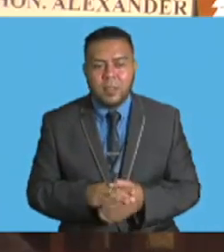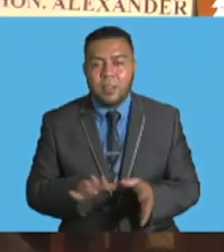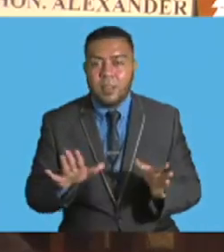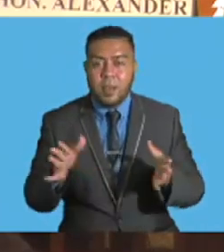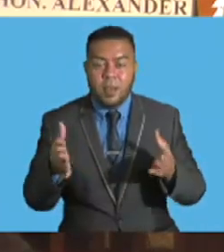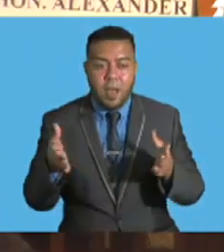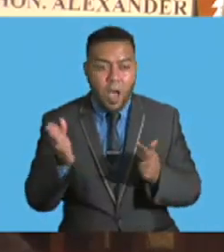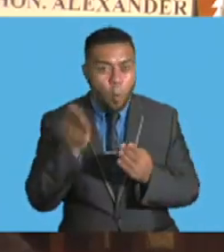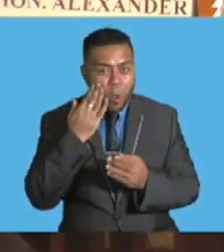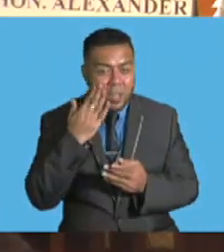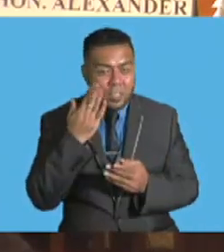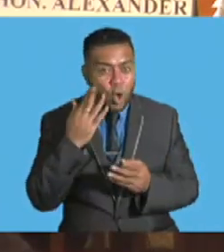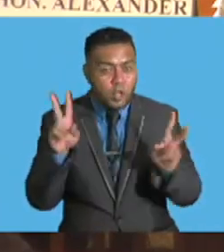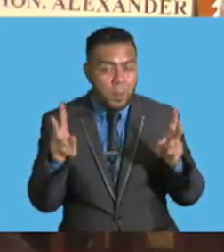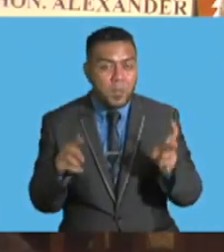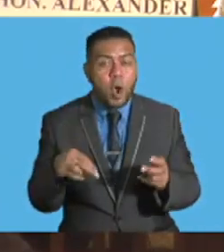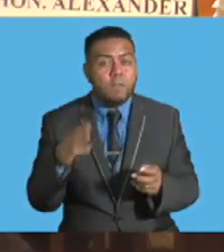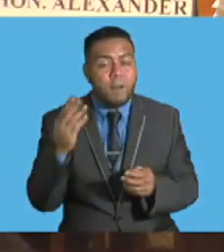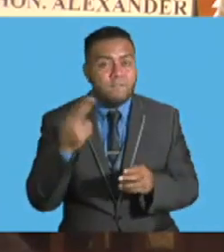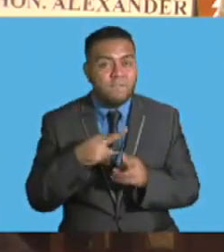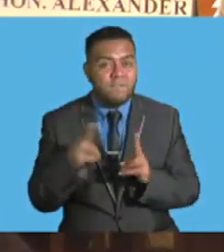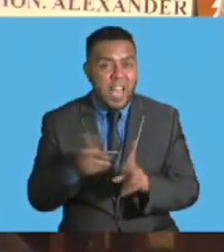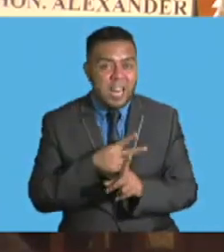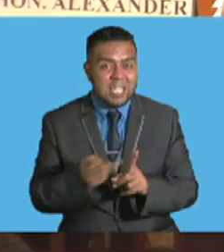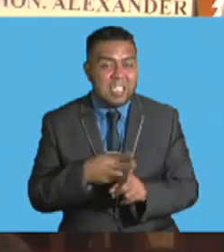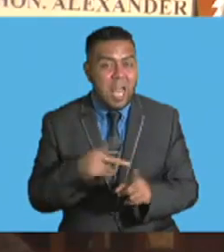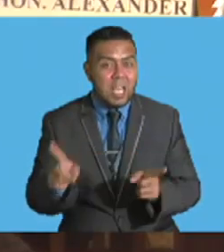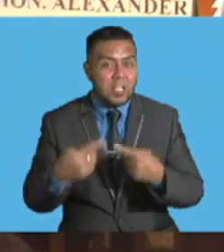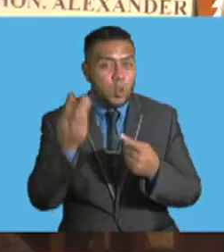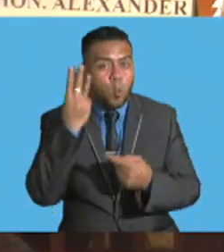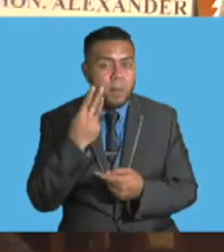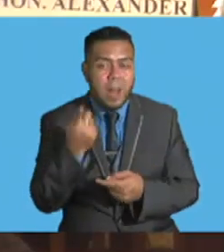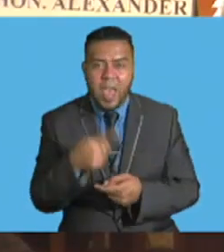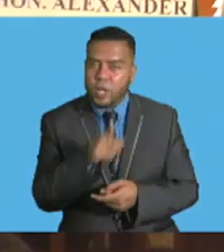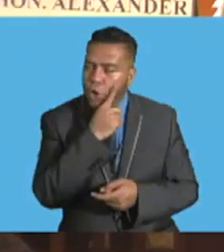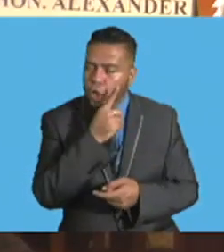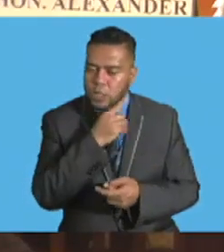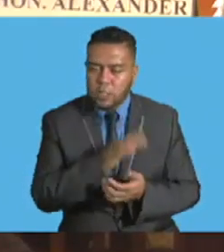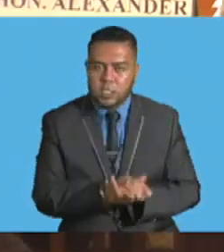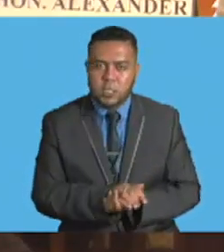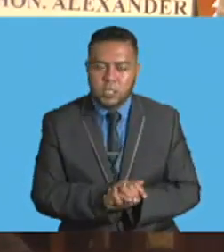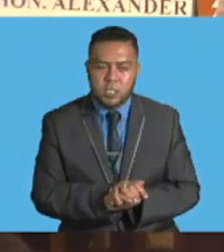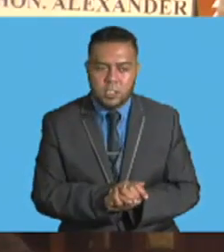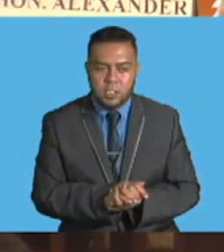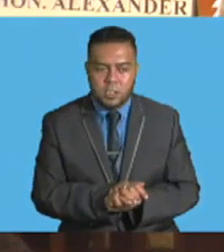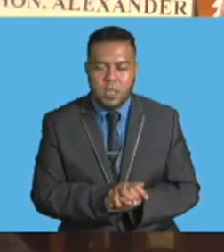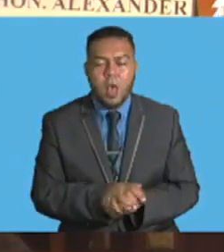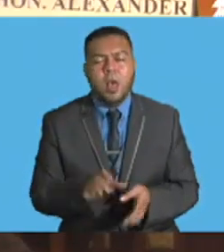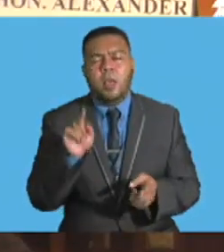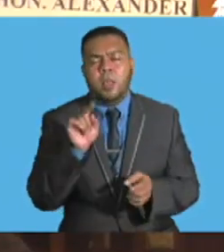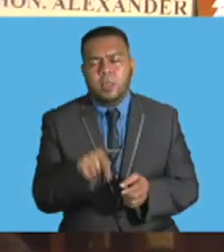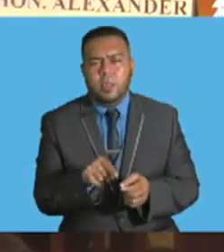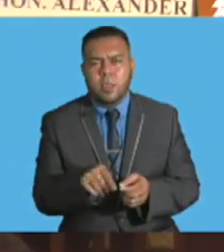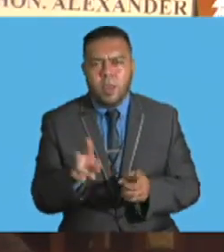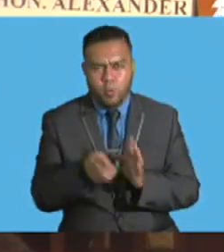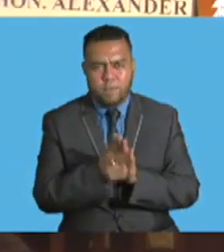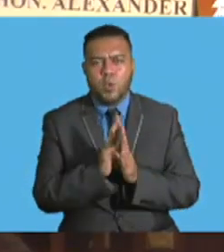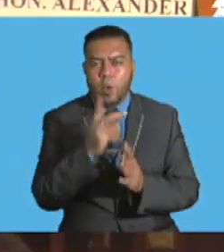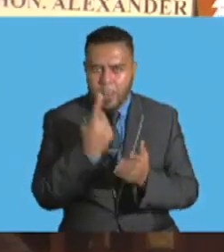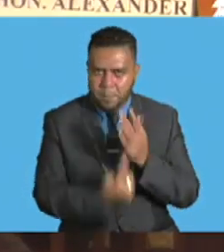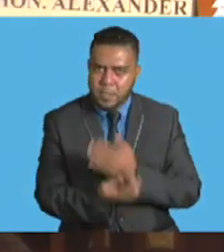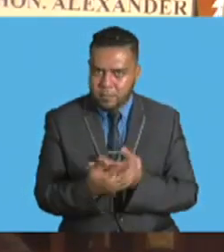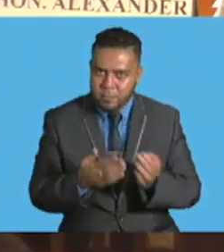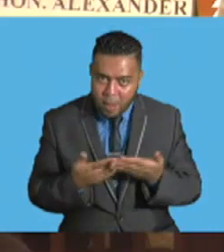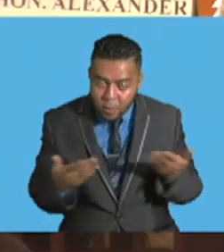on the topic of violence against women and girls. There's currently a review of an evaluation of that particular program